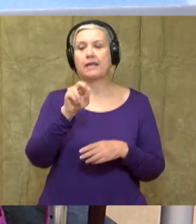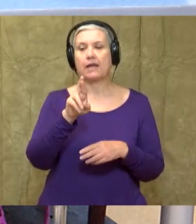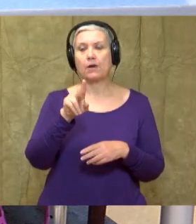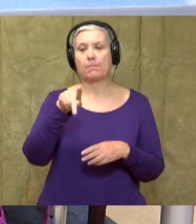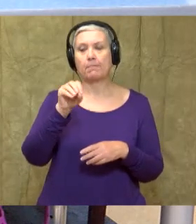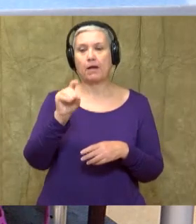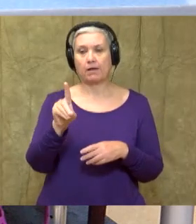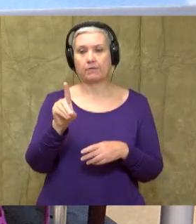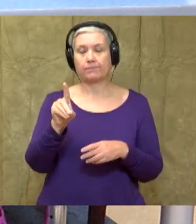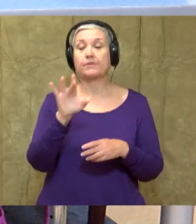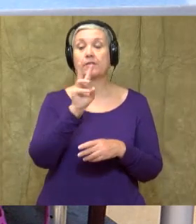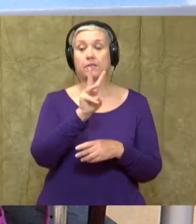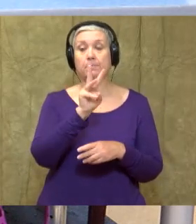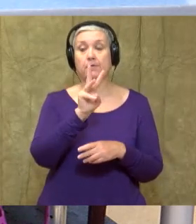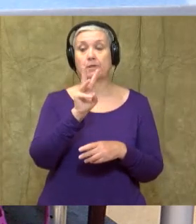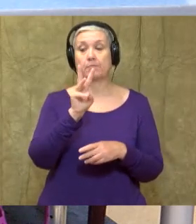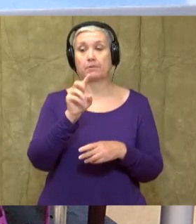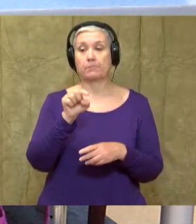Nearpod,